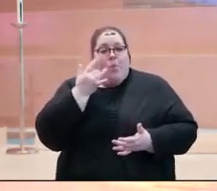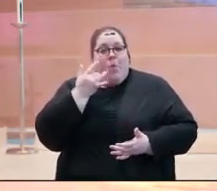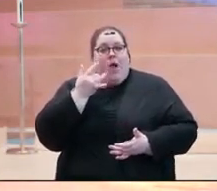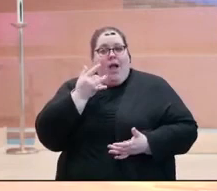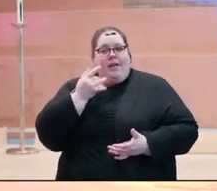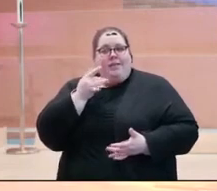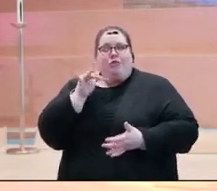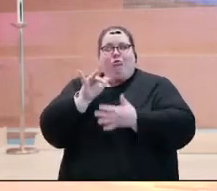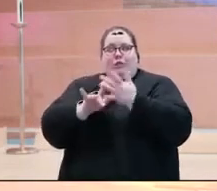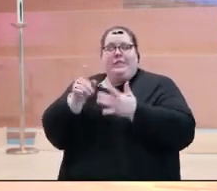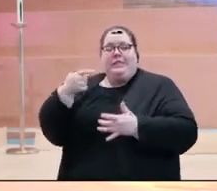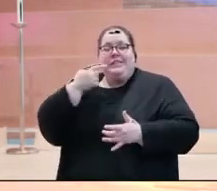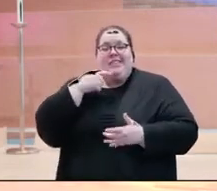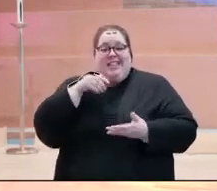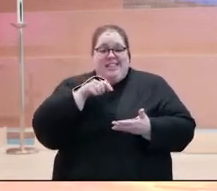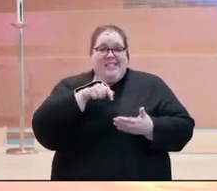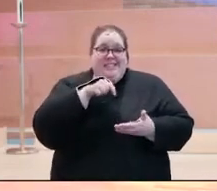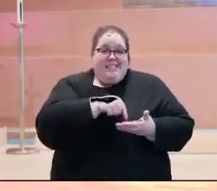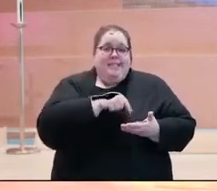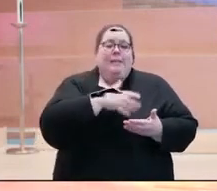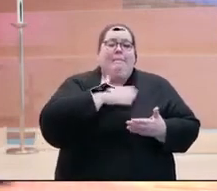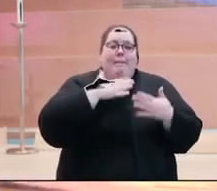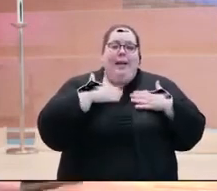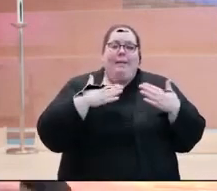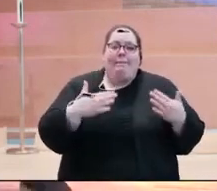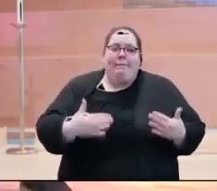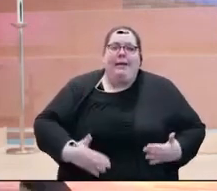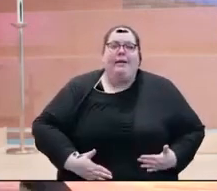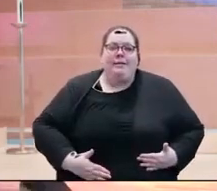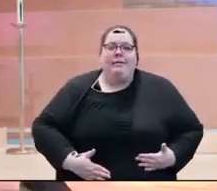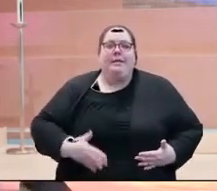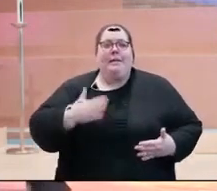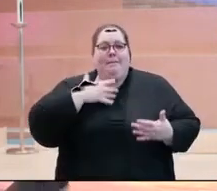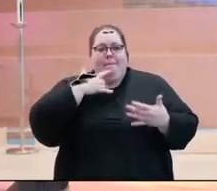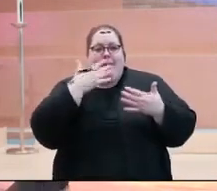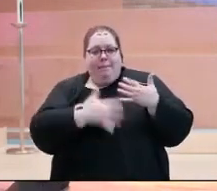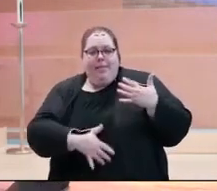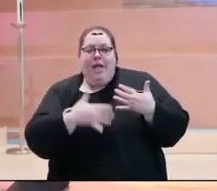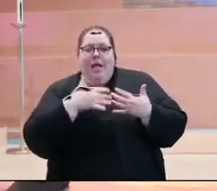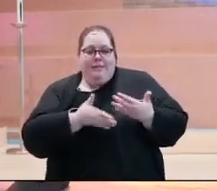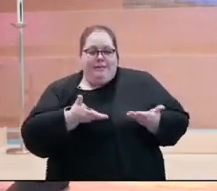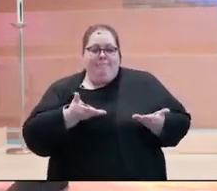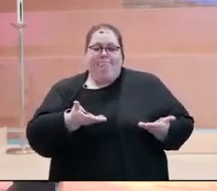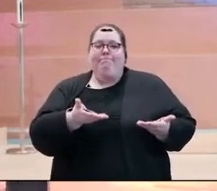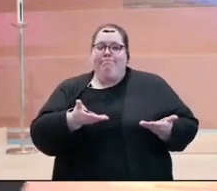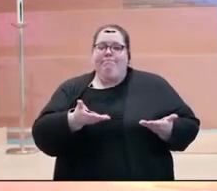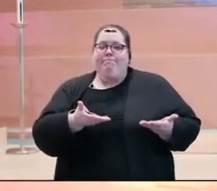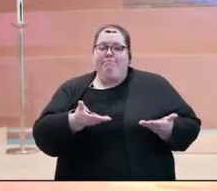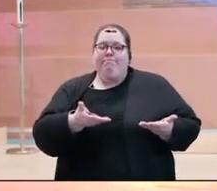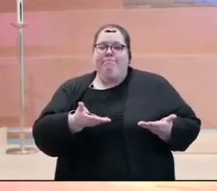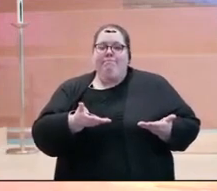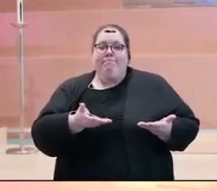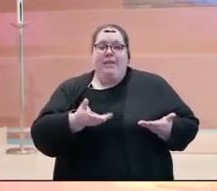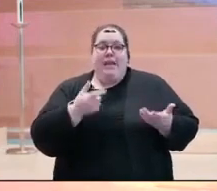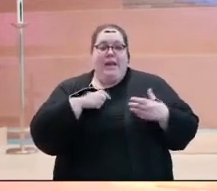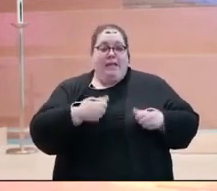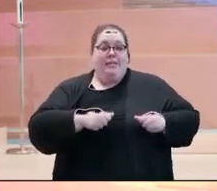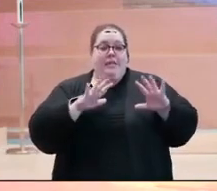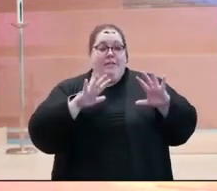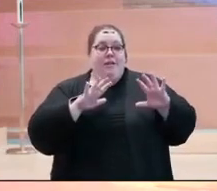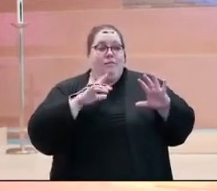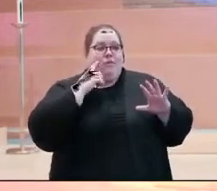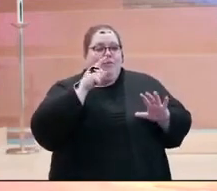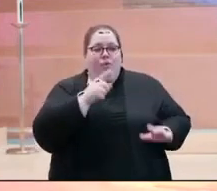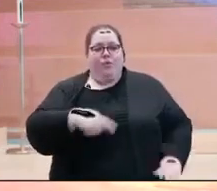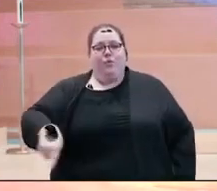meal, "This is my body and this is my blood." And he says to his disciples, "And it's given